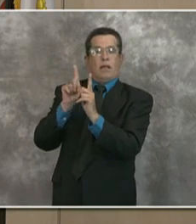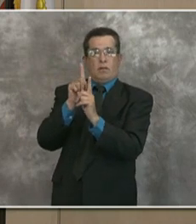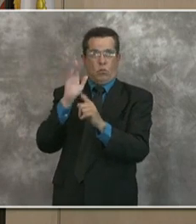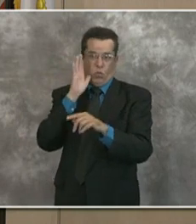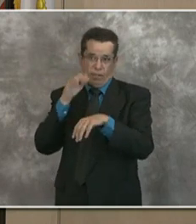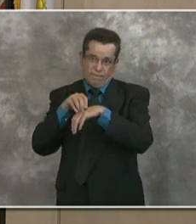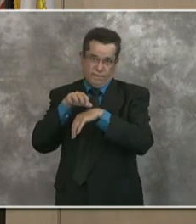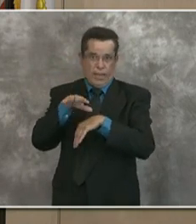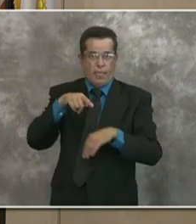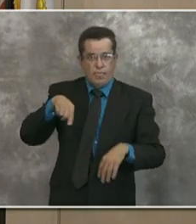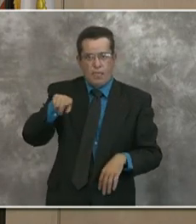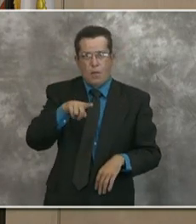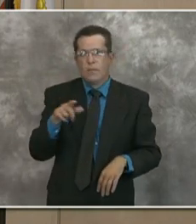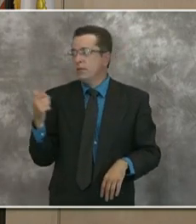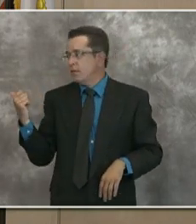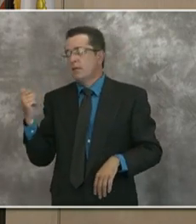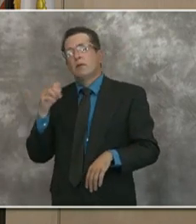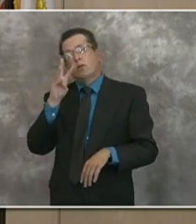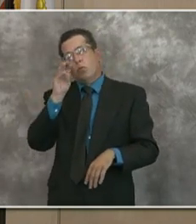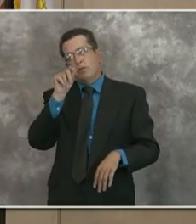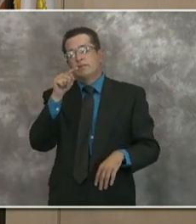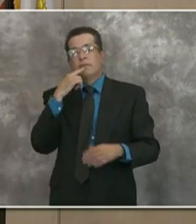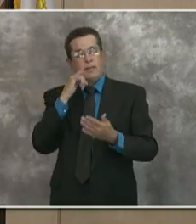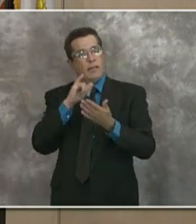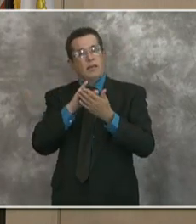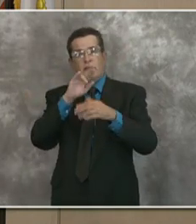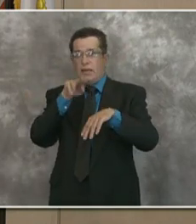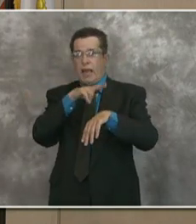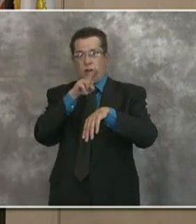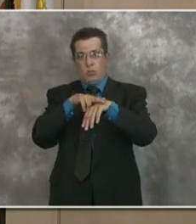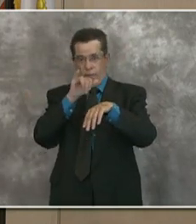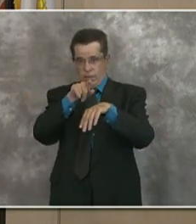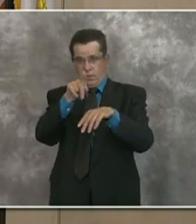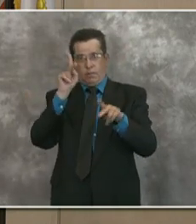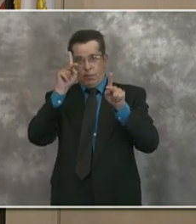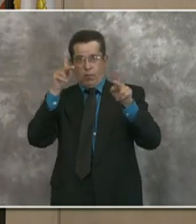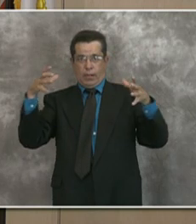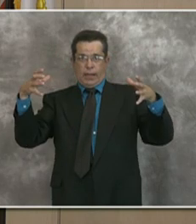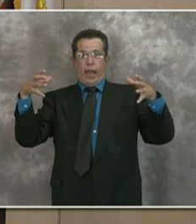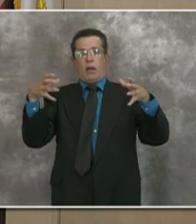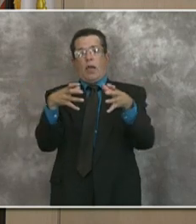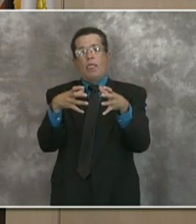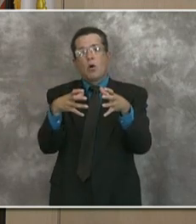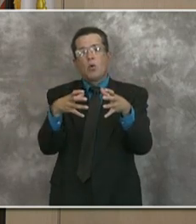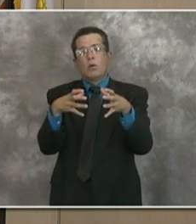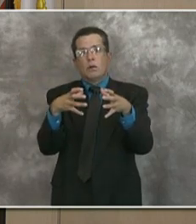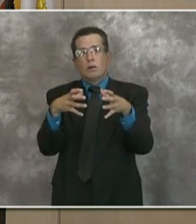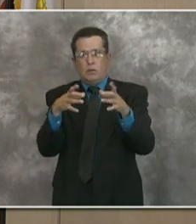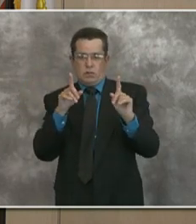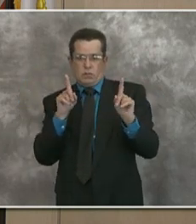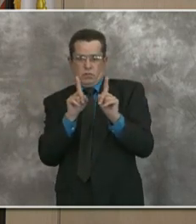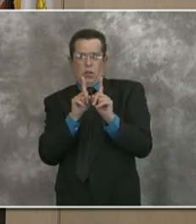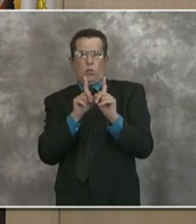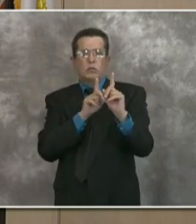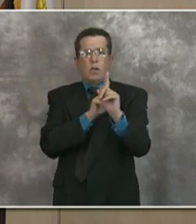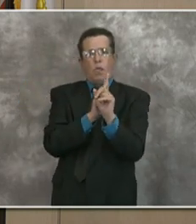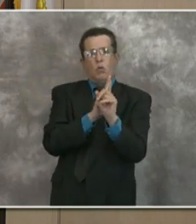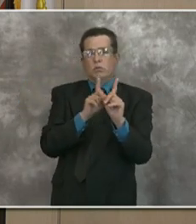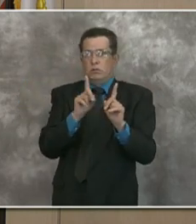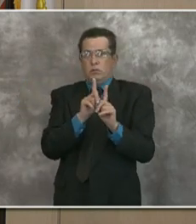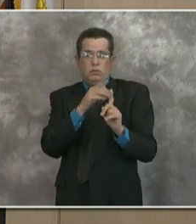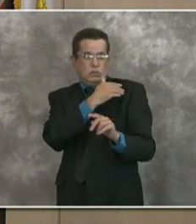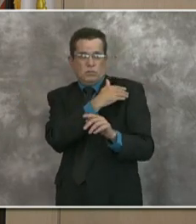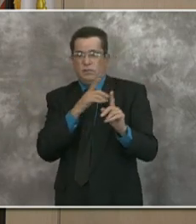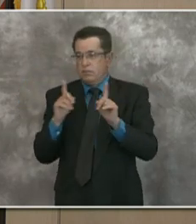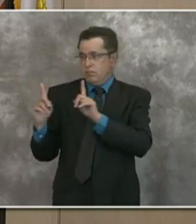Well, thank you. It is only natural that as people are gathering together, shoulder to shoulder, and if some are